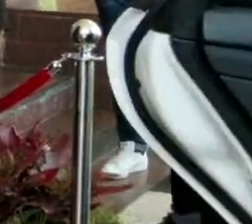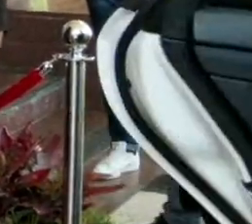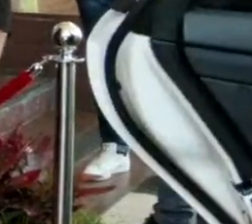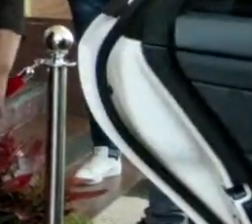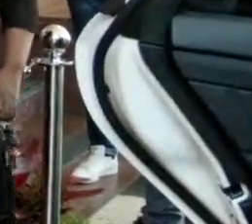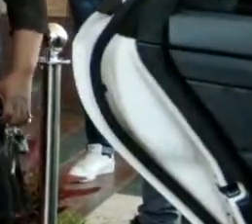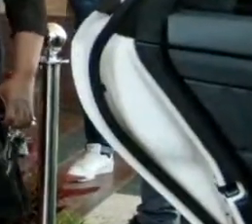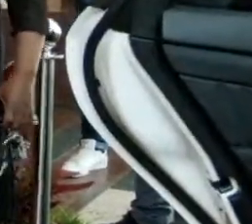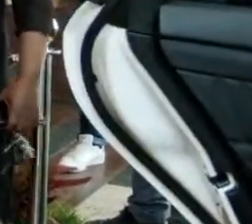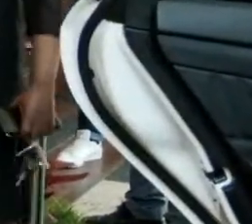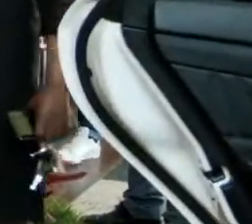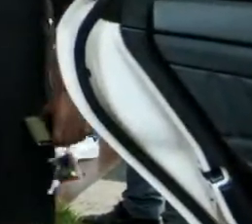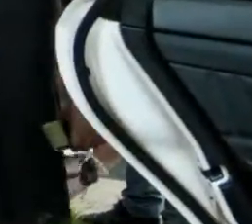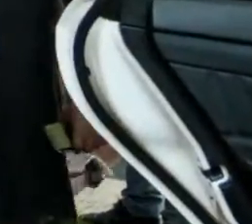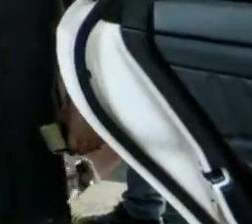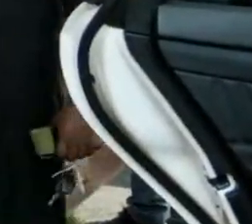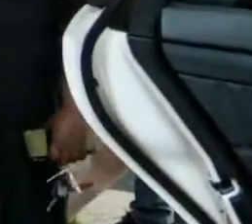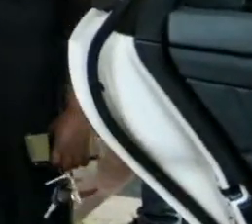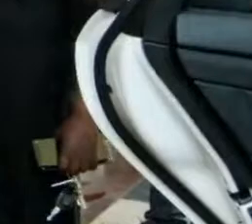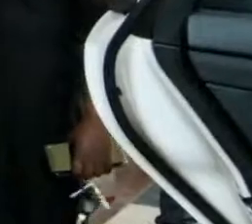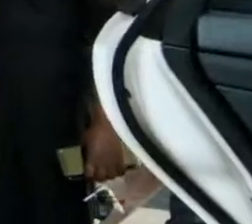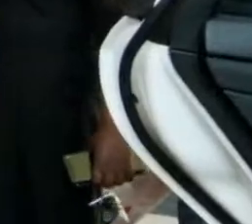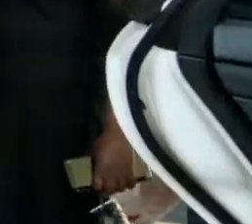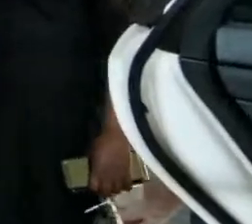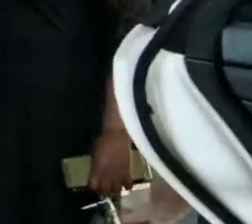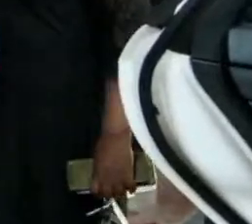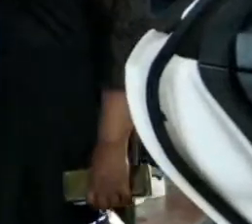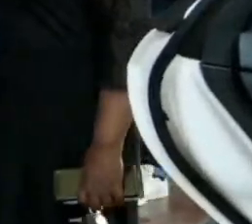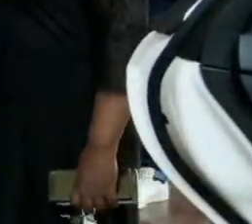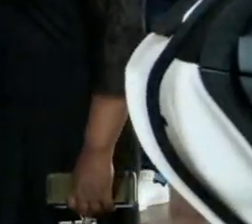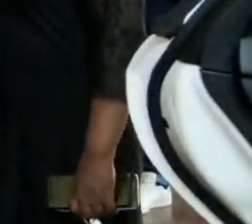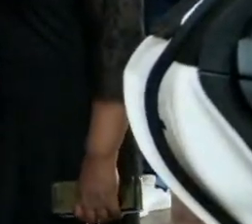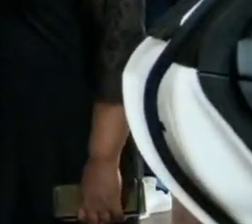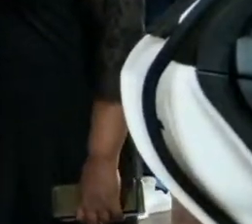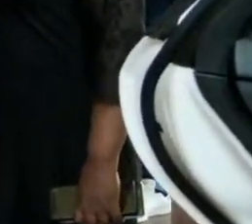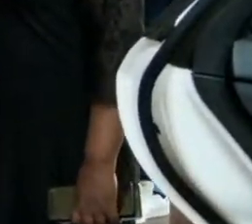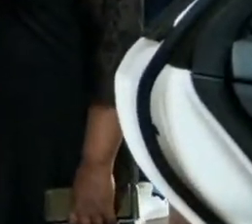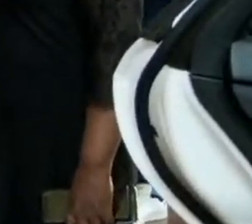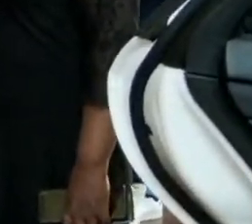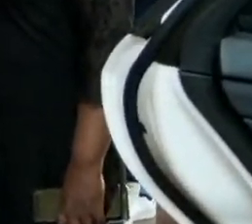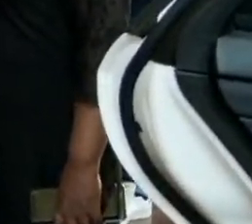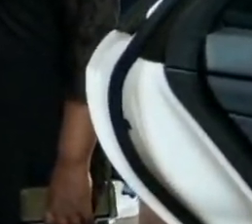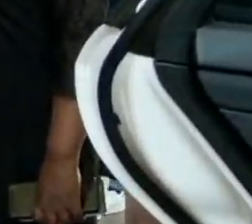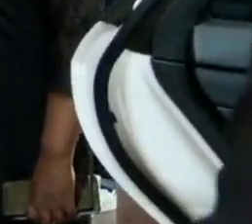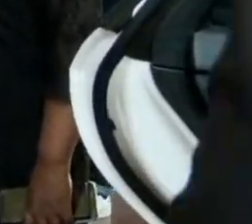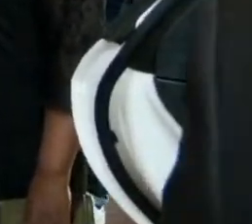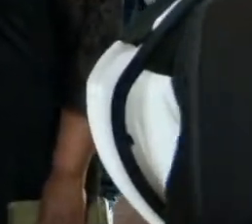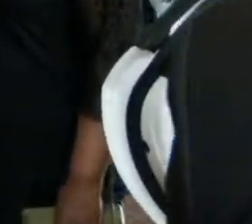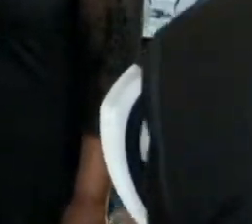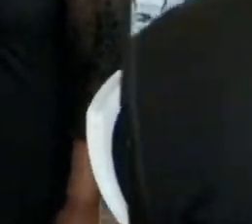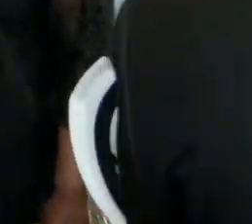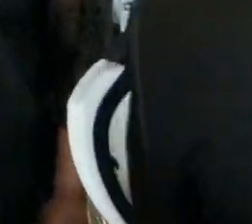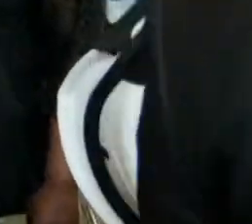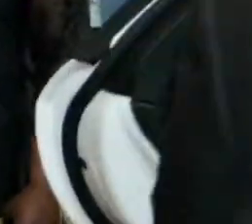in society, shaping the opinion and also shaping